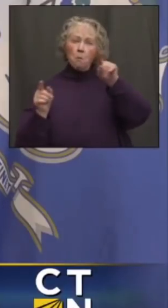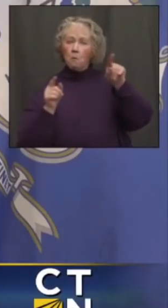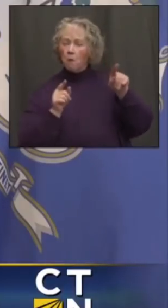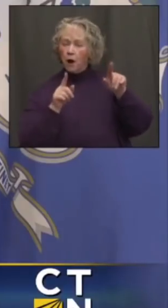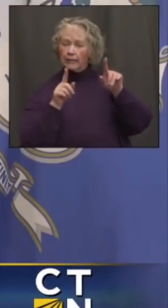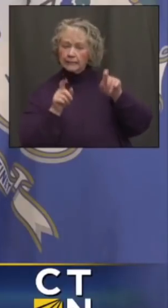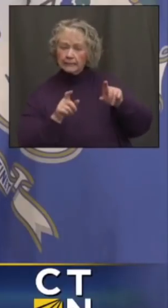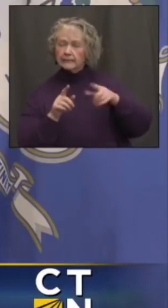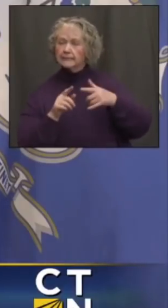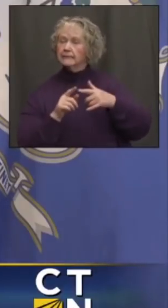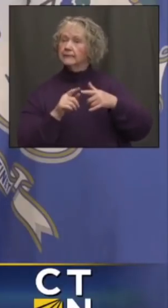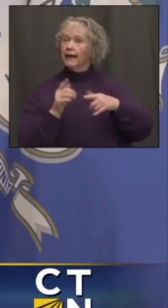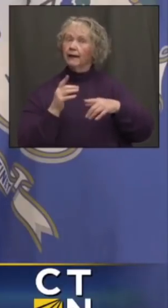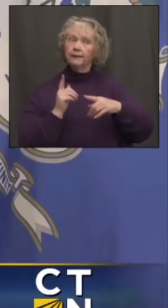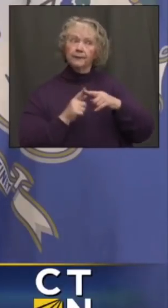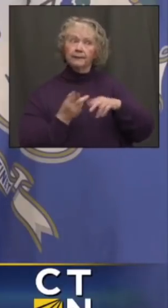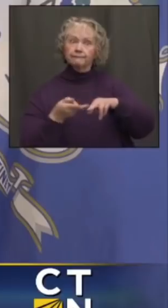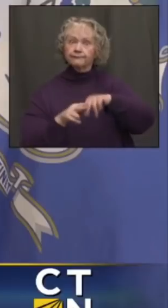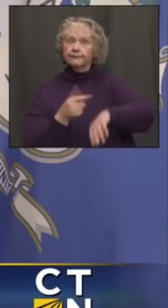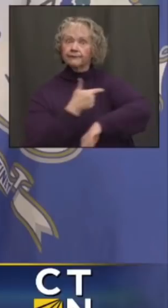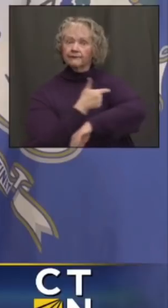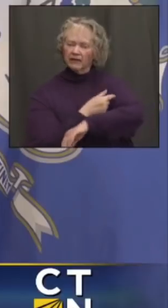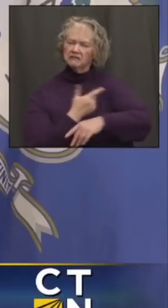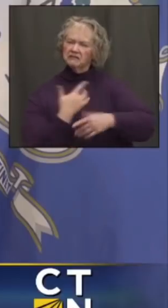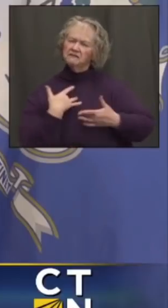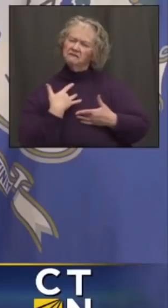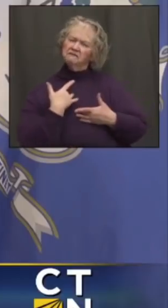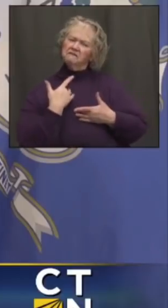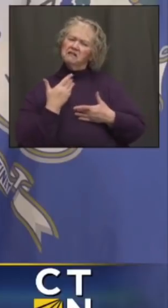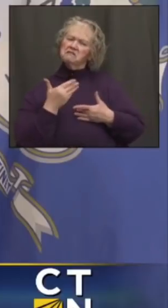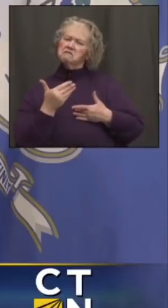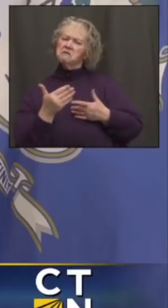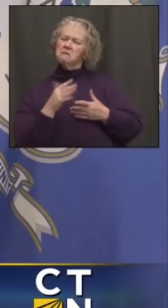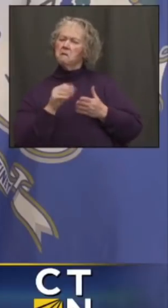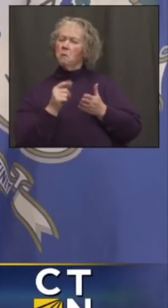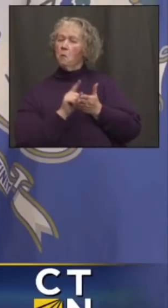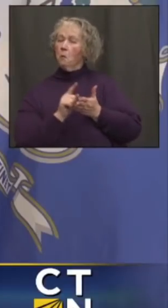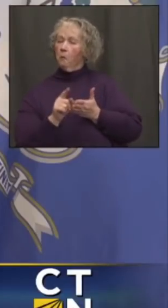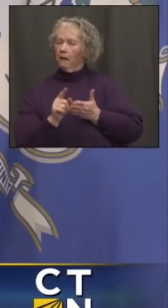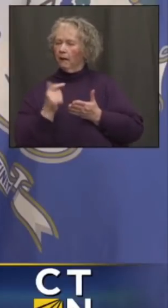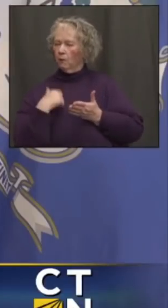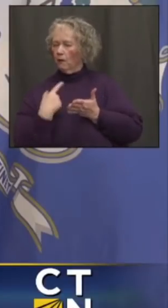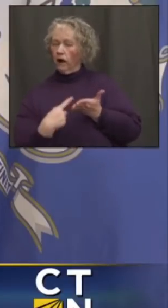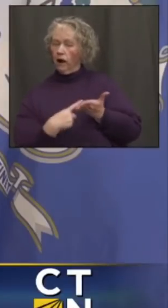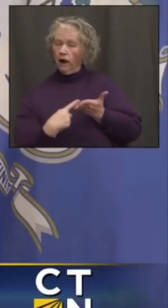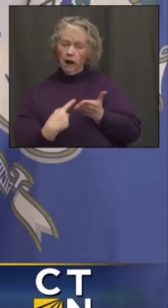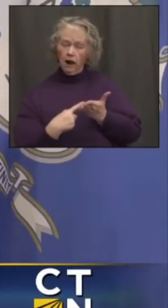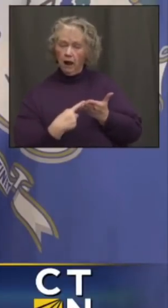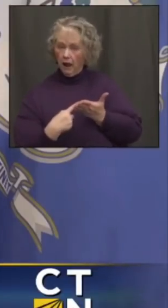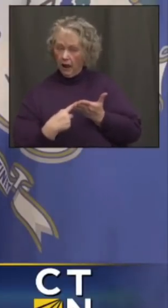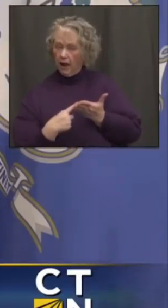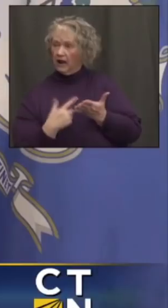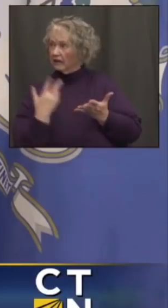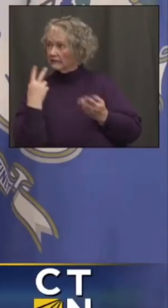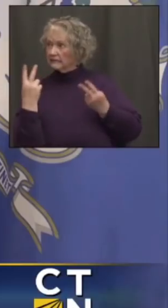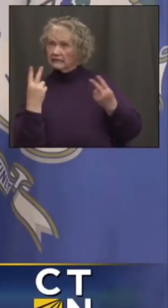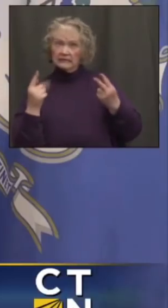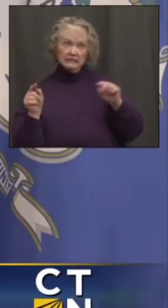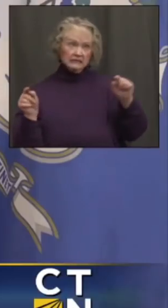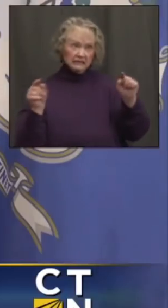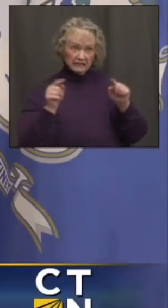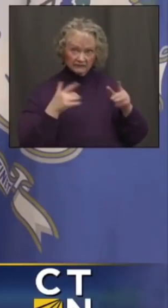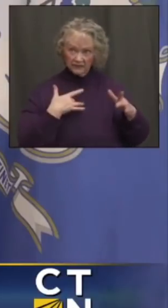leads our relationship with the other chiefs of staff, and it does seem, an important time to take a look at this, especially with more